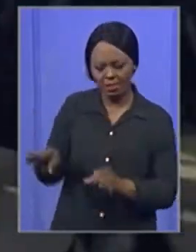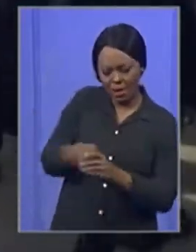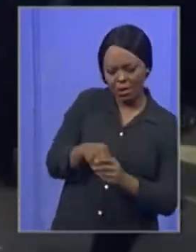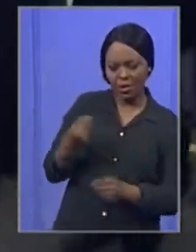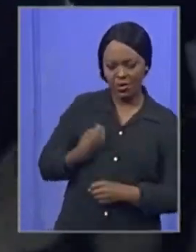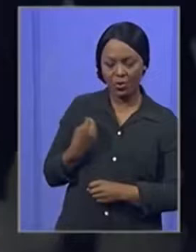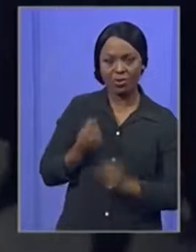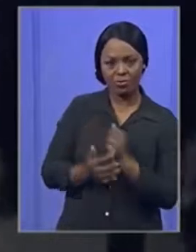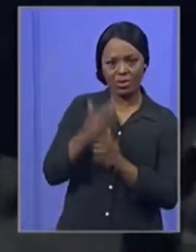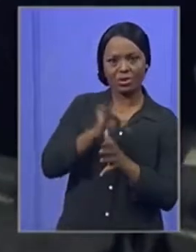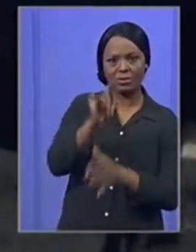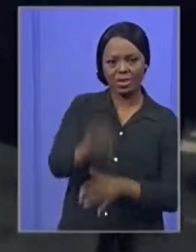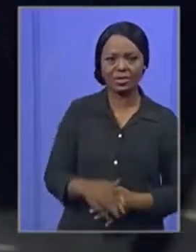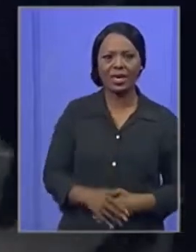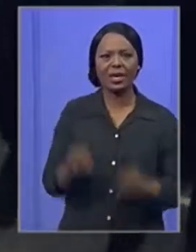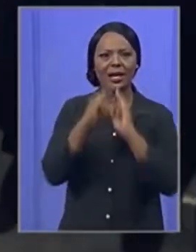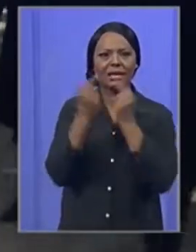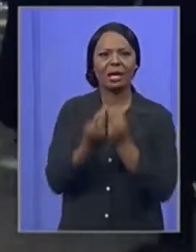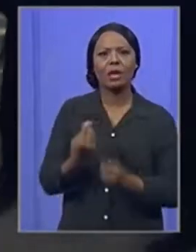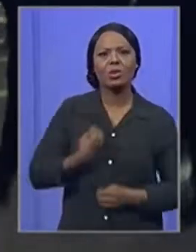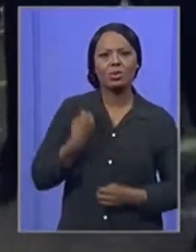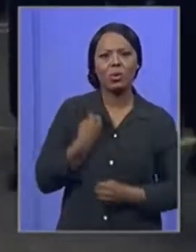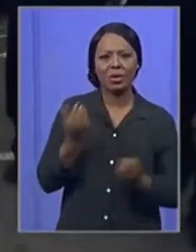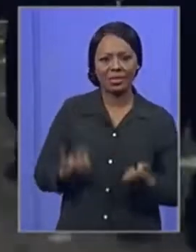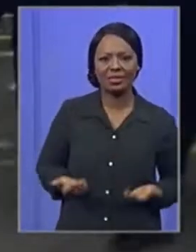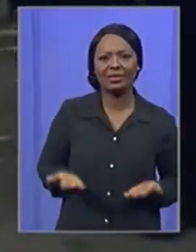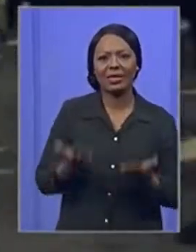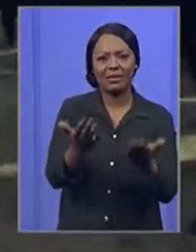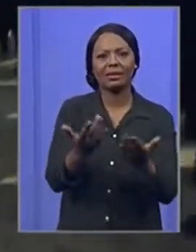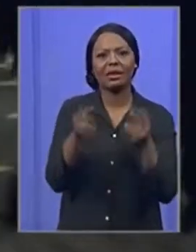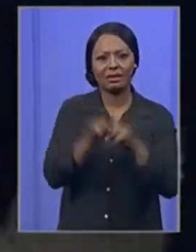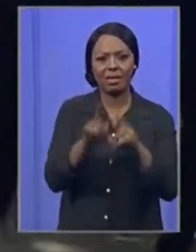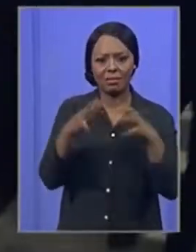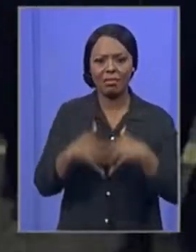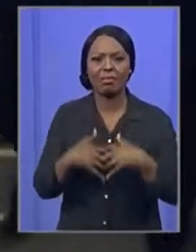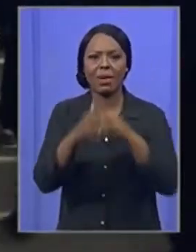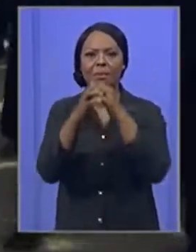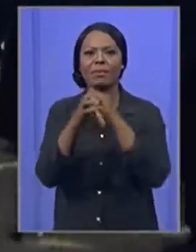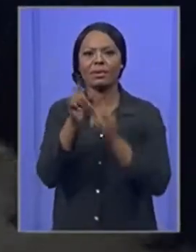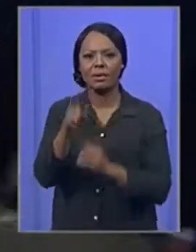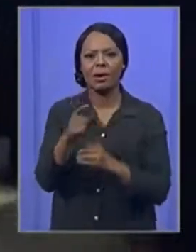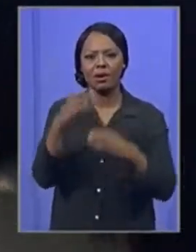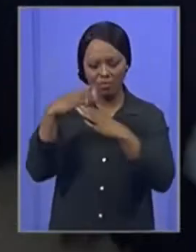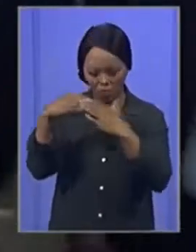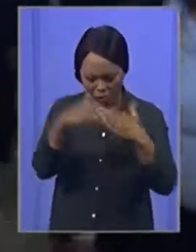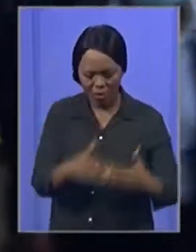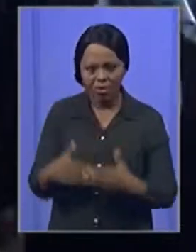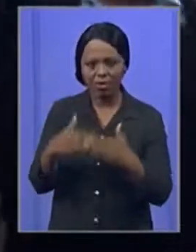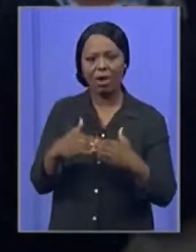tsosolosa National Youth Service e tla nnang le seabe mo tlhabololong le kago ya setšhaba.